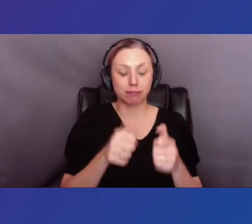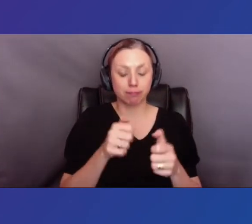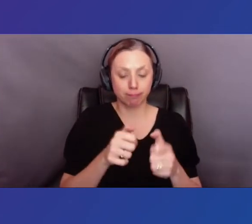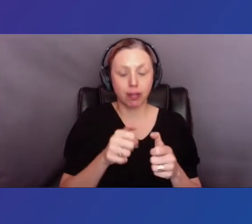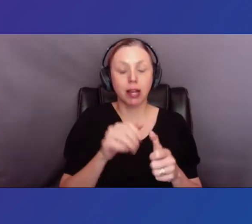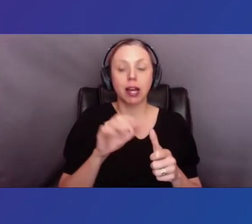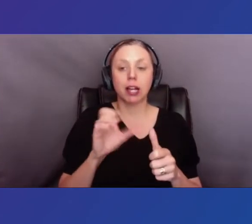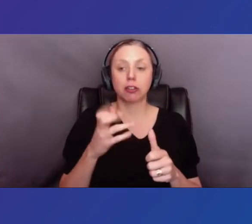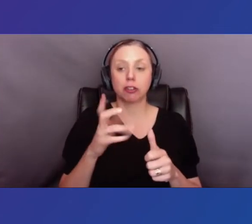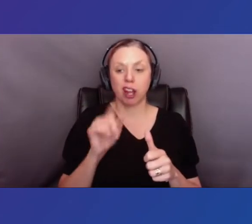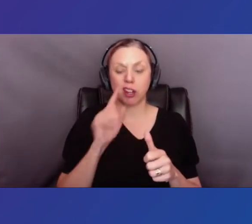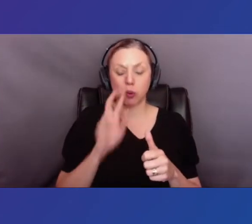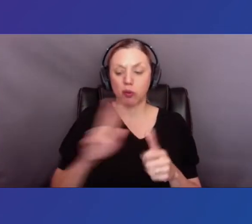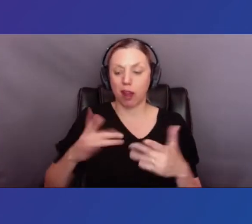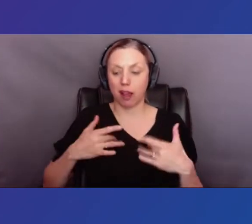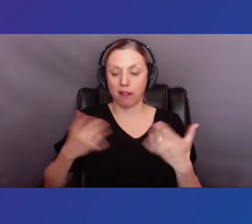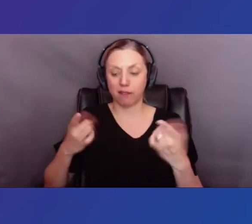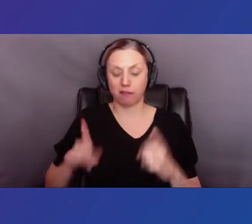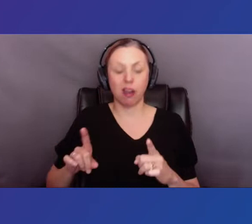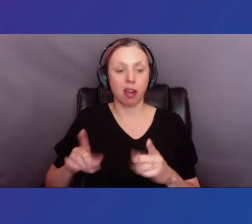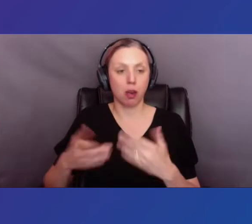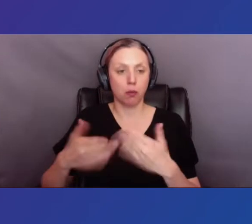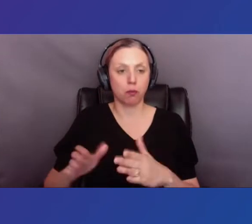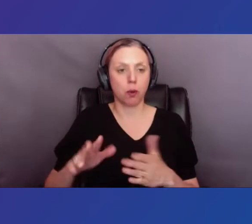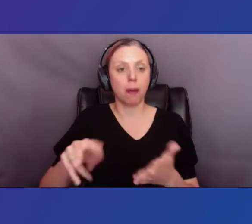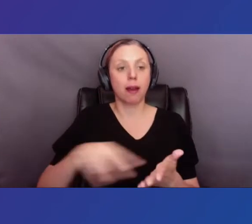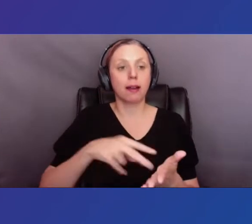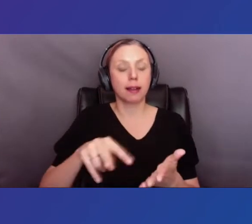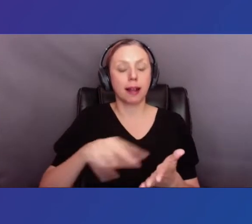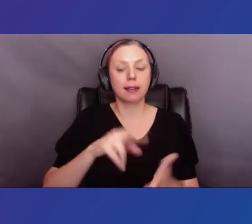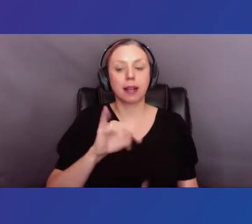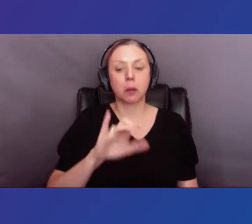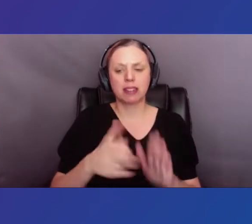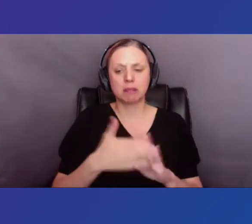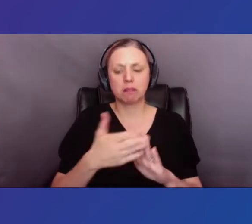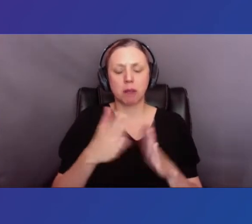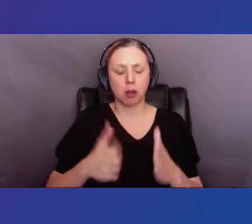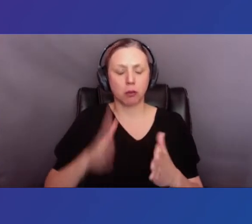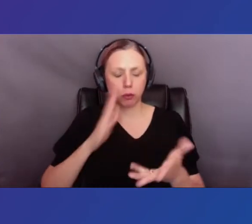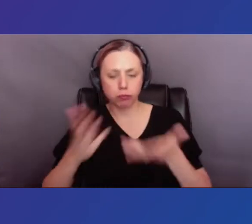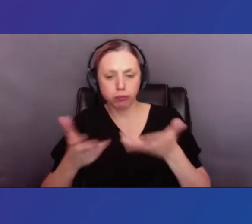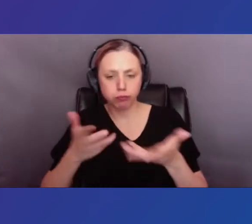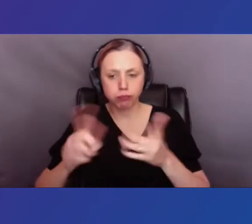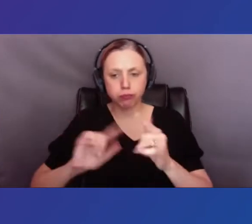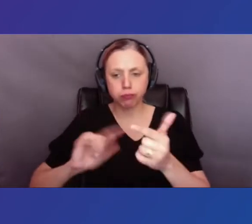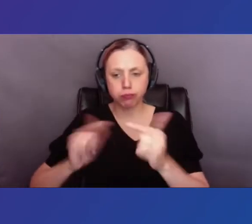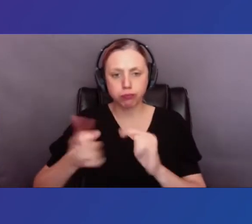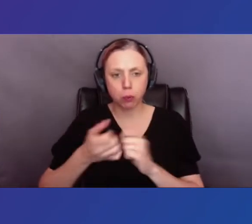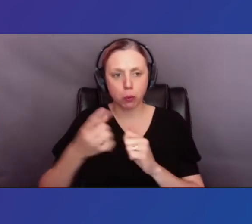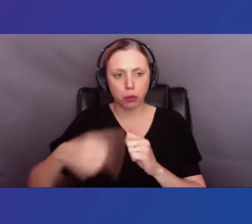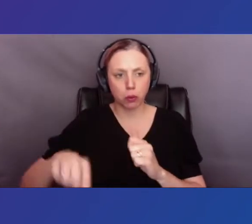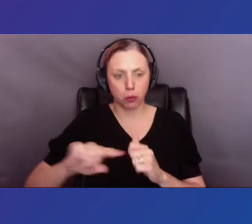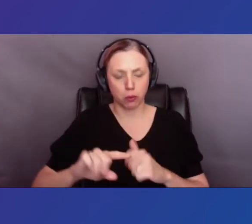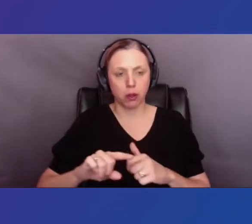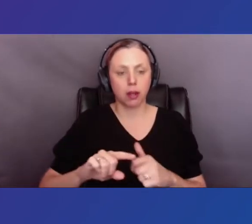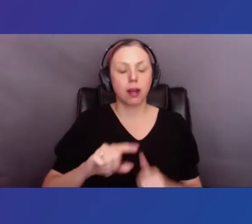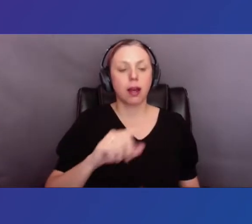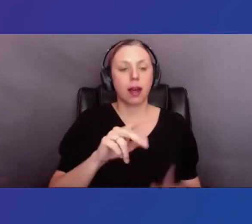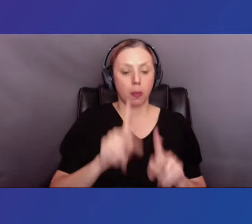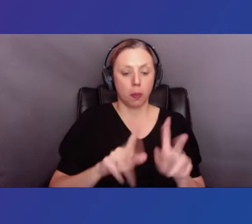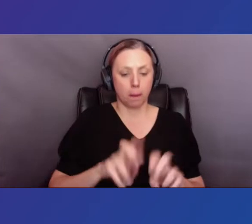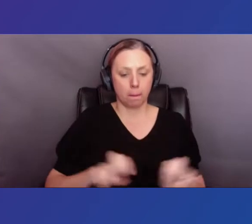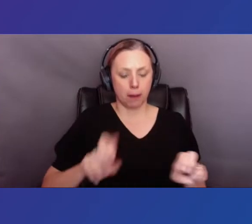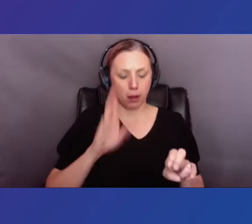this event room. Dance NYC moderators will be interacting with you there, and the panel will be accepting questions if